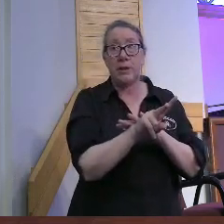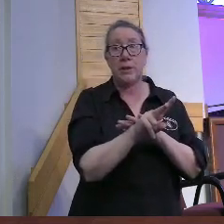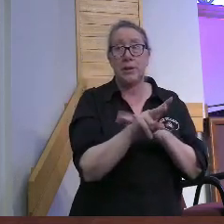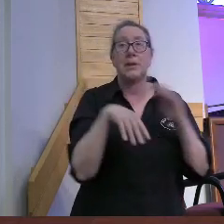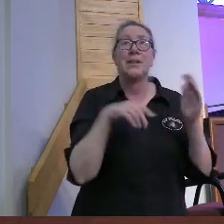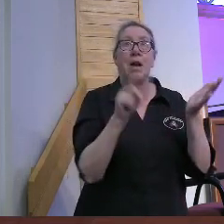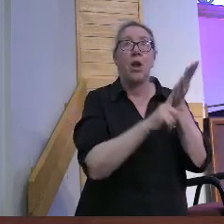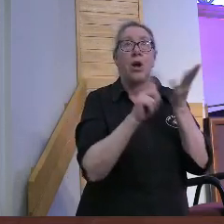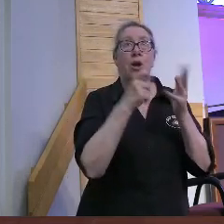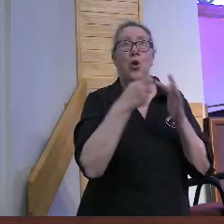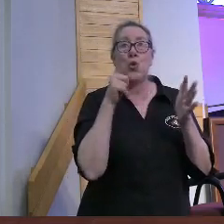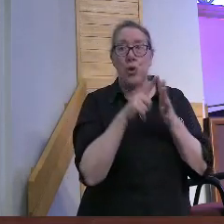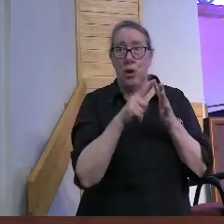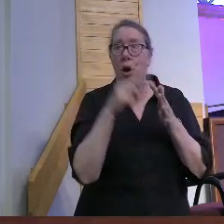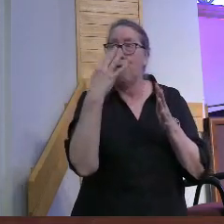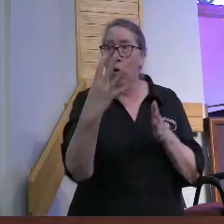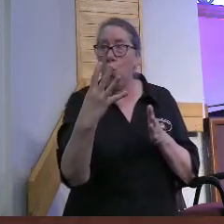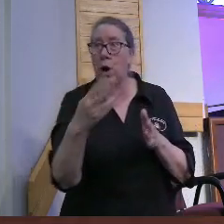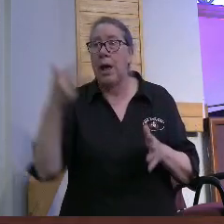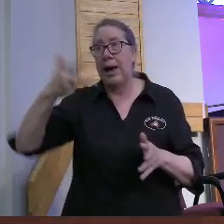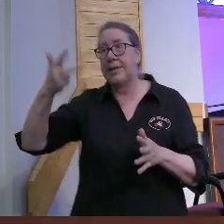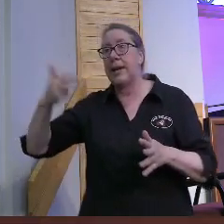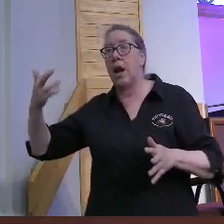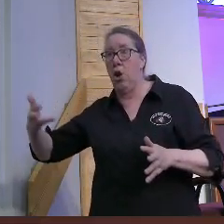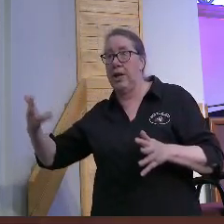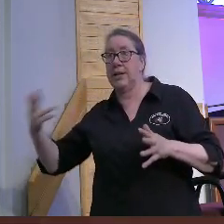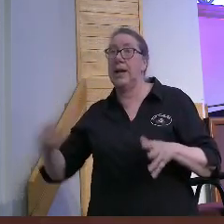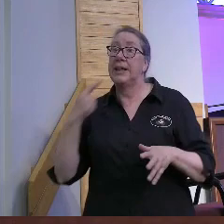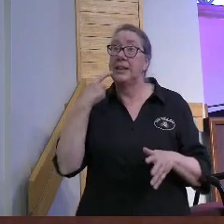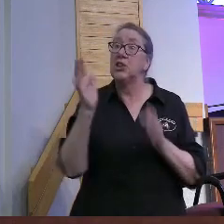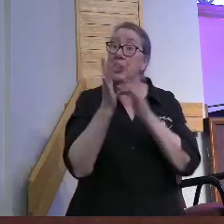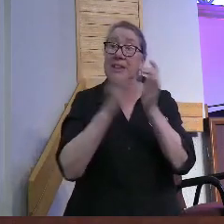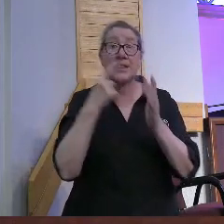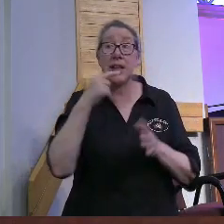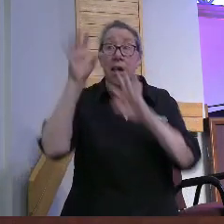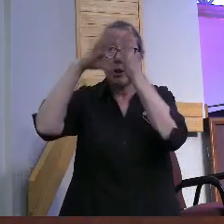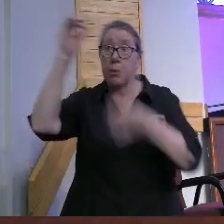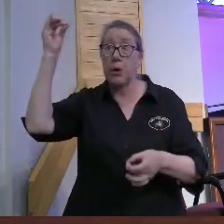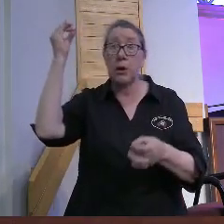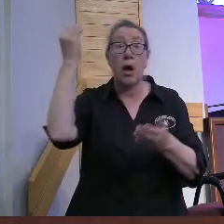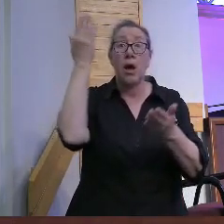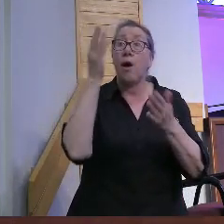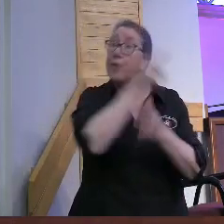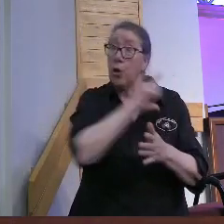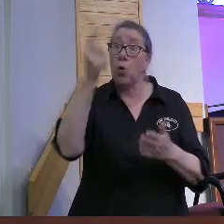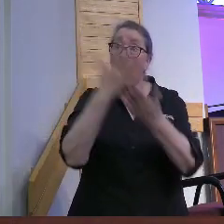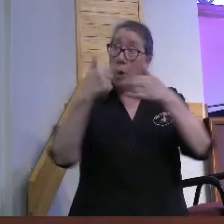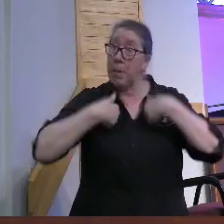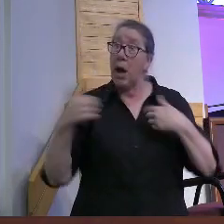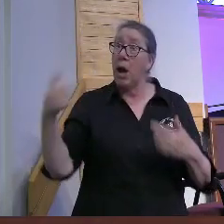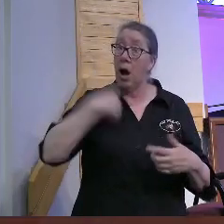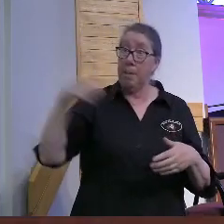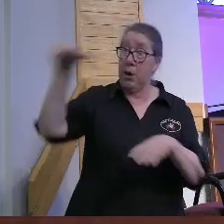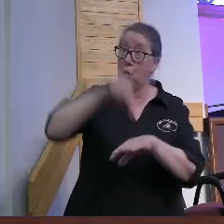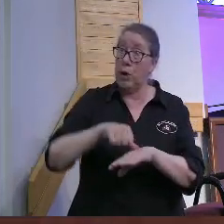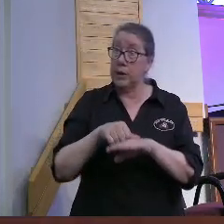verse 18 and 19. Jesus quoted, he said, the Spirit of the Lord is upon me, and he hath anointed me to preach the good